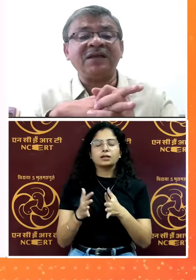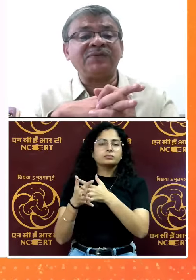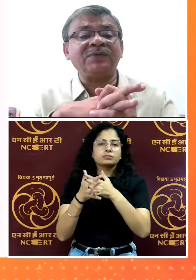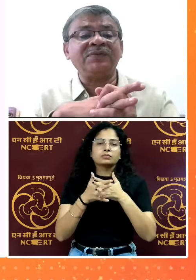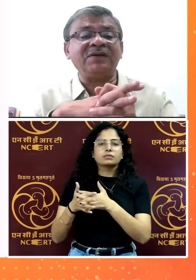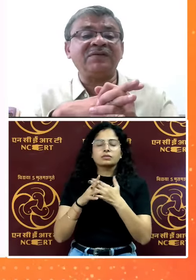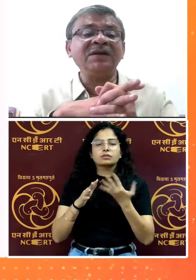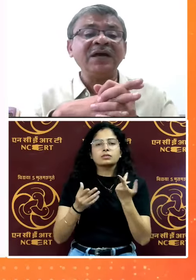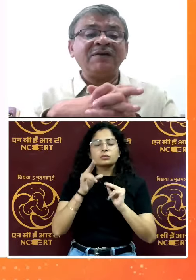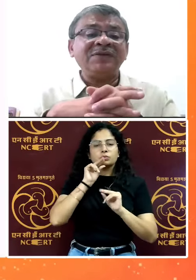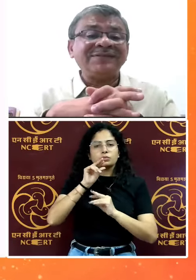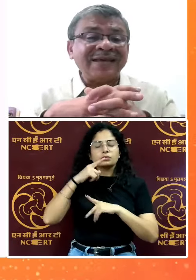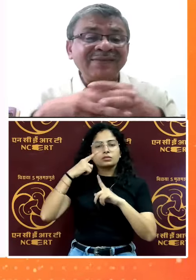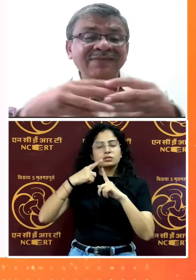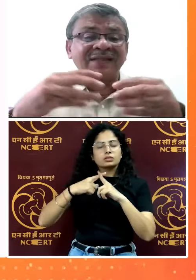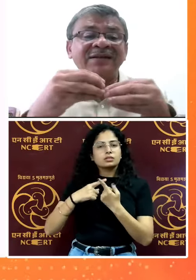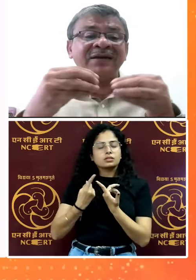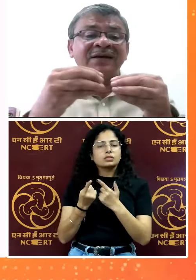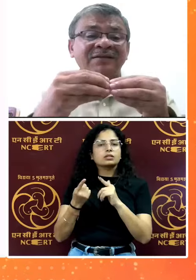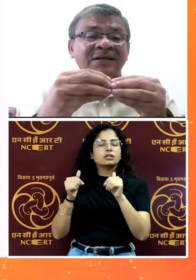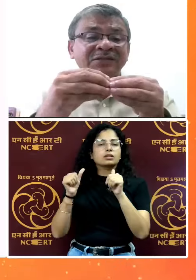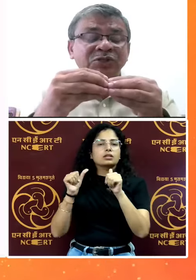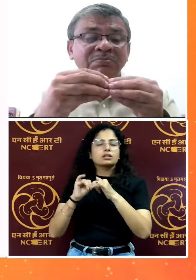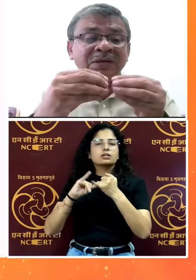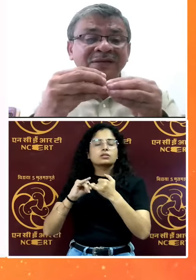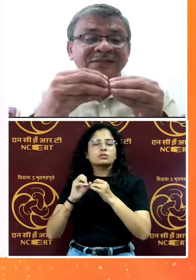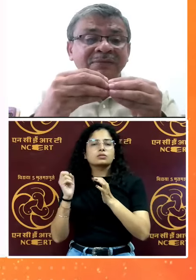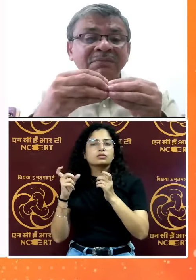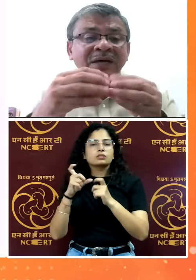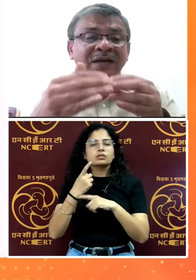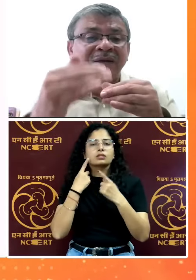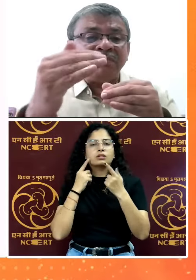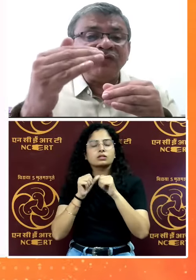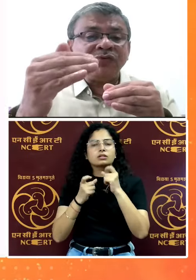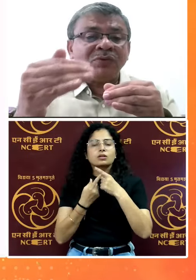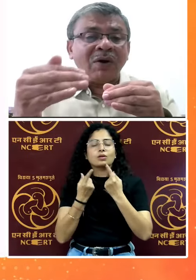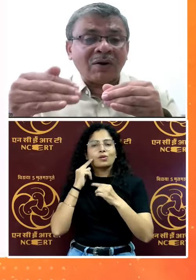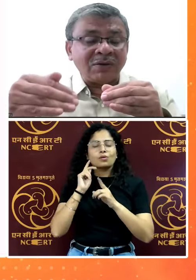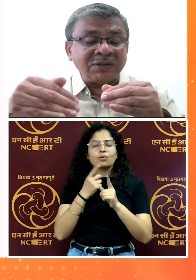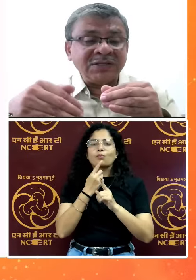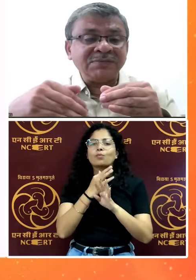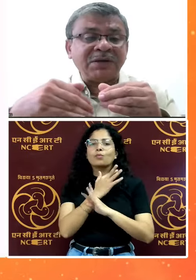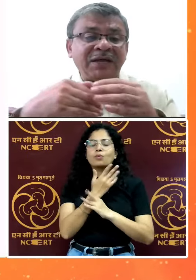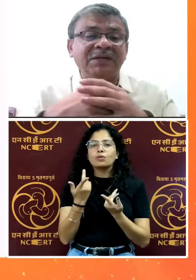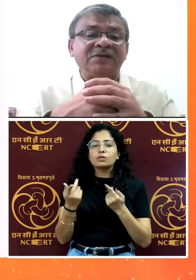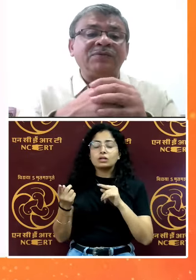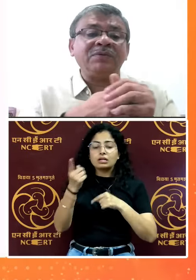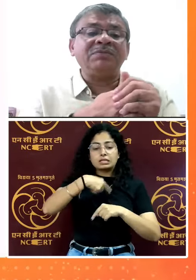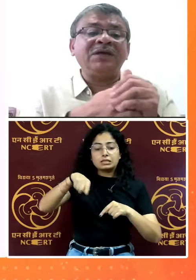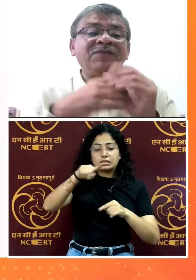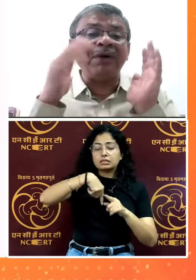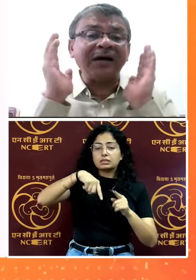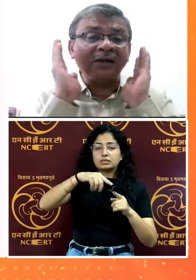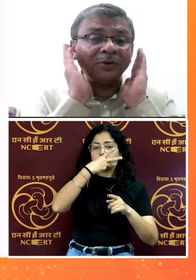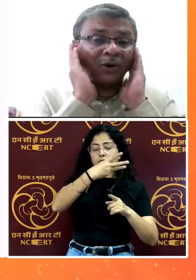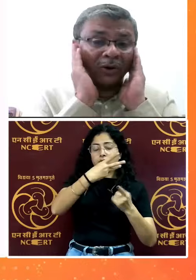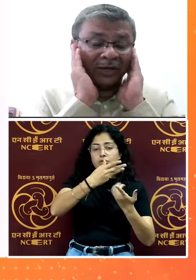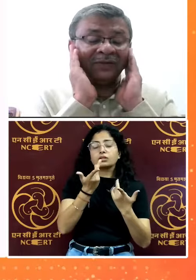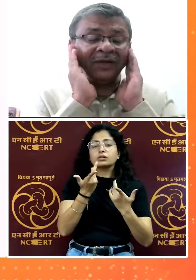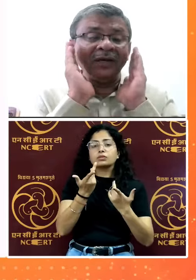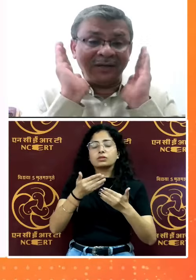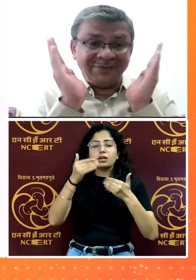and Hearing Association, which says that there should be some limits to all these parameters. So if the